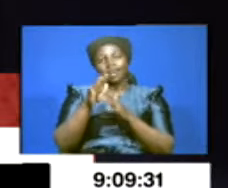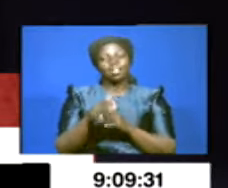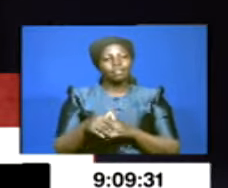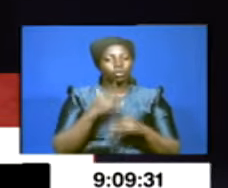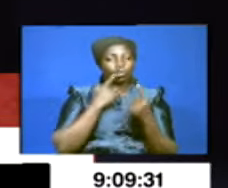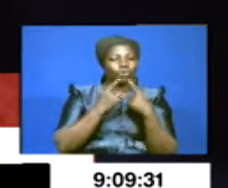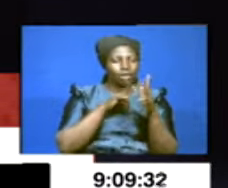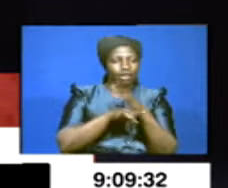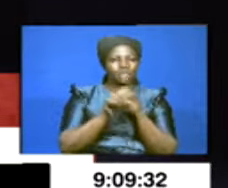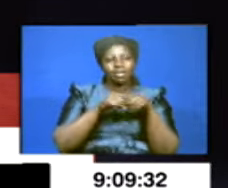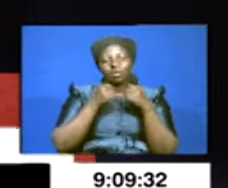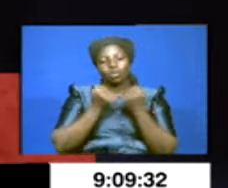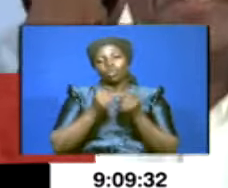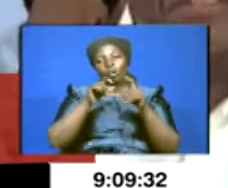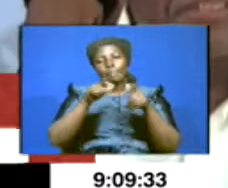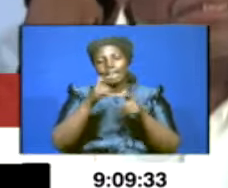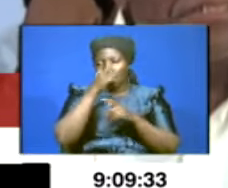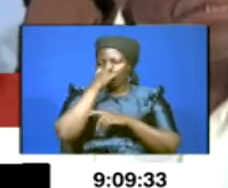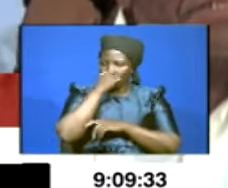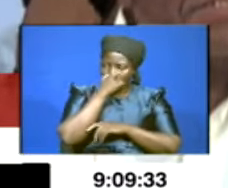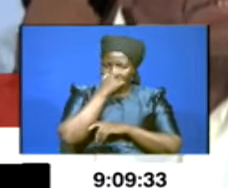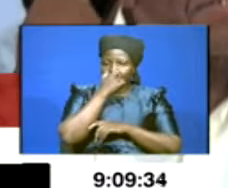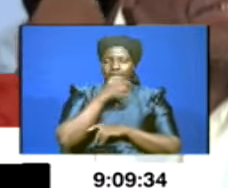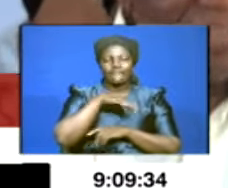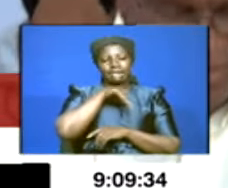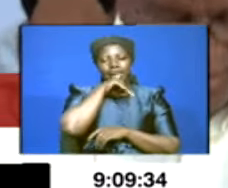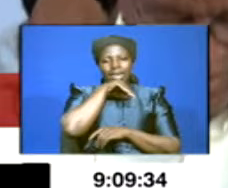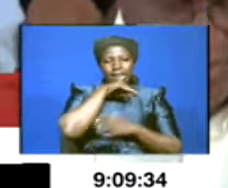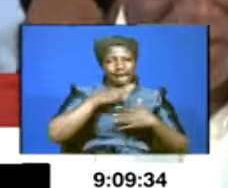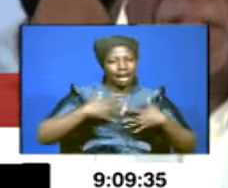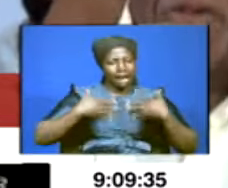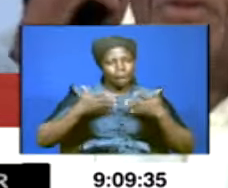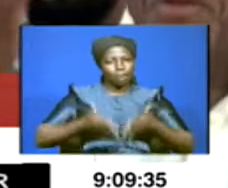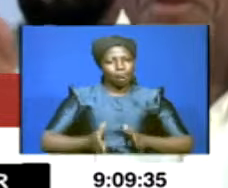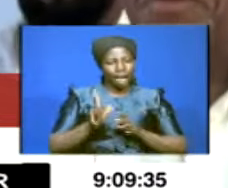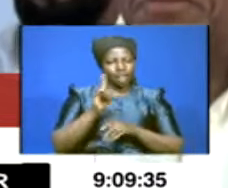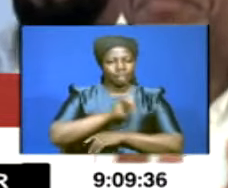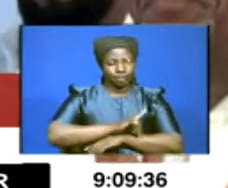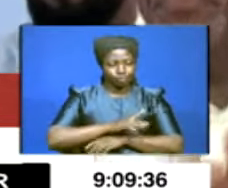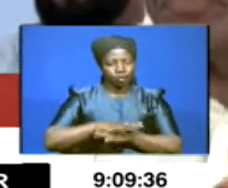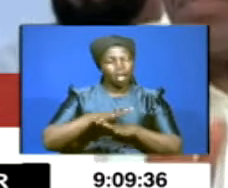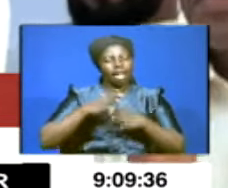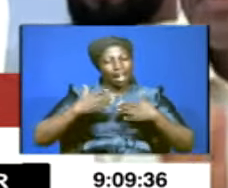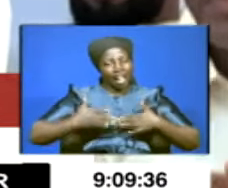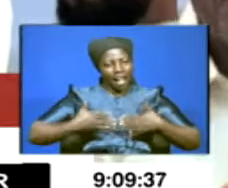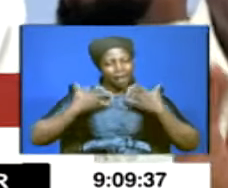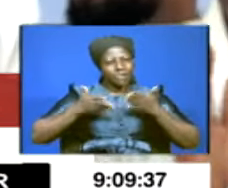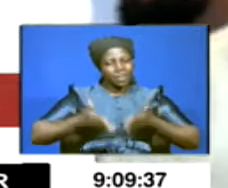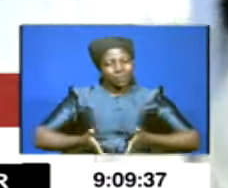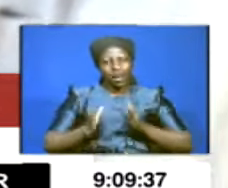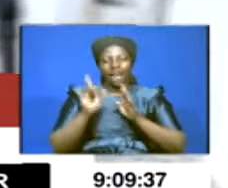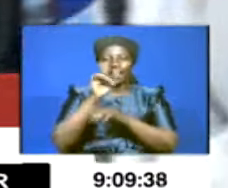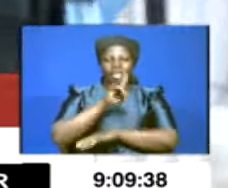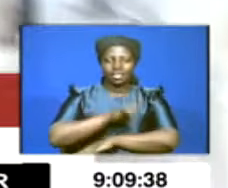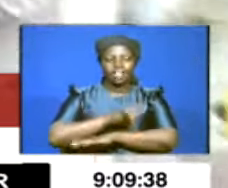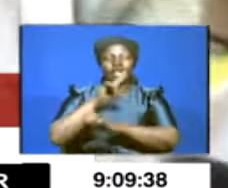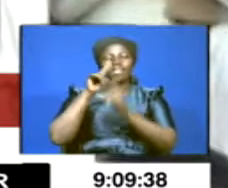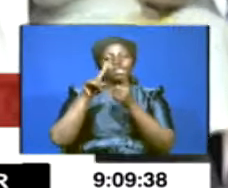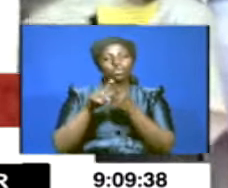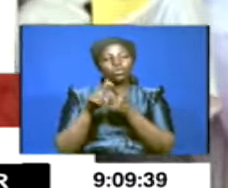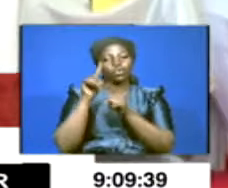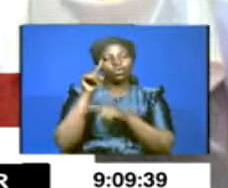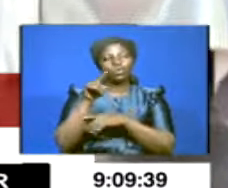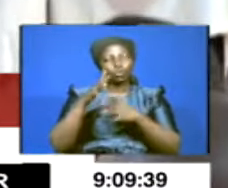wish Odinga a happy birthday. Happy birthday to you. Happy